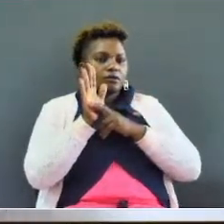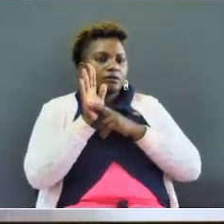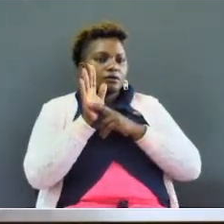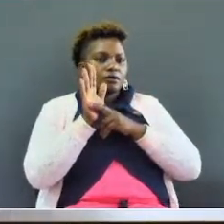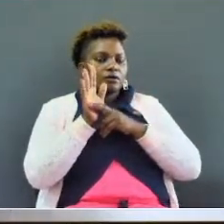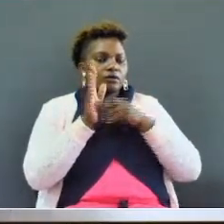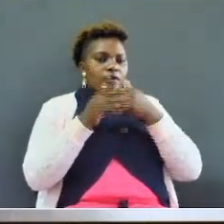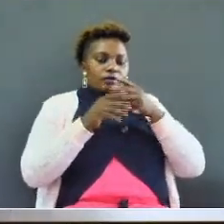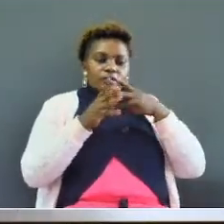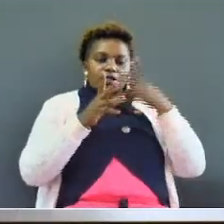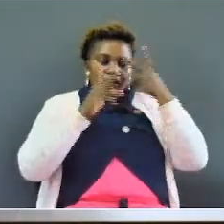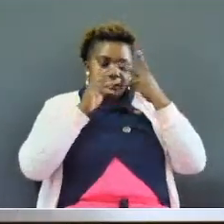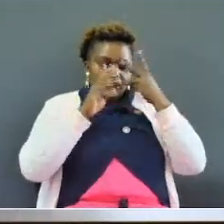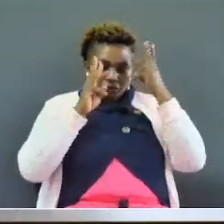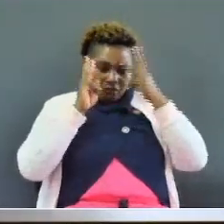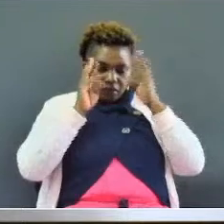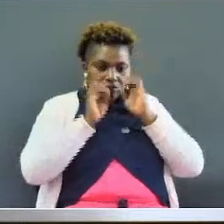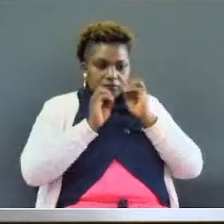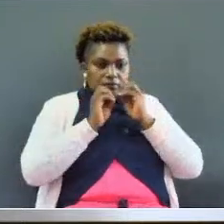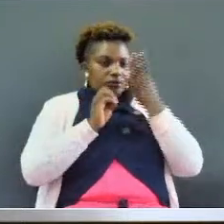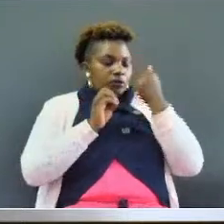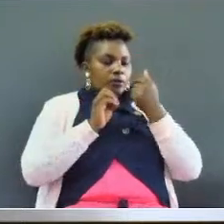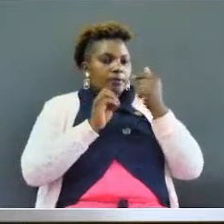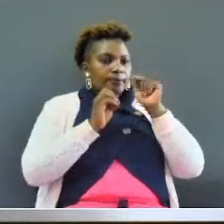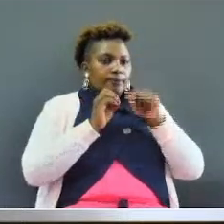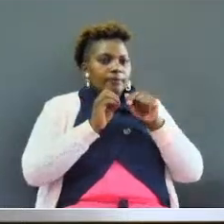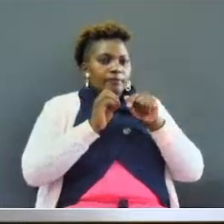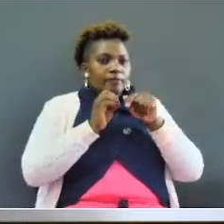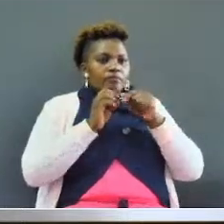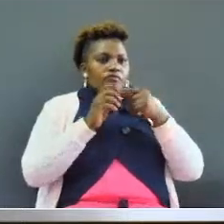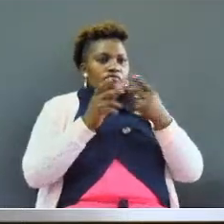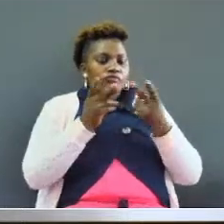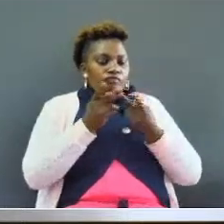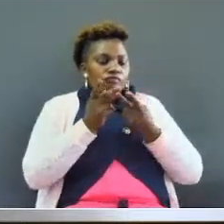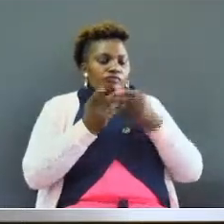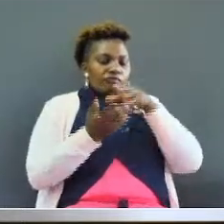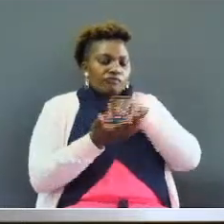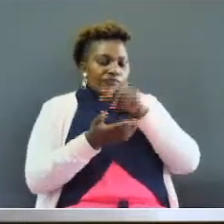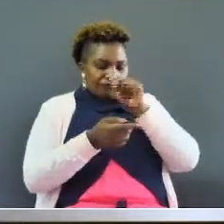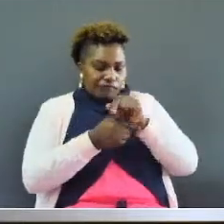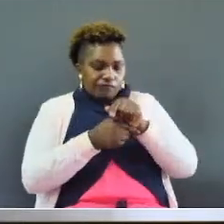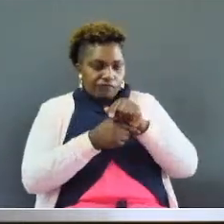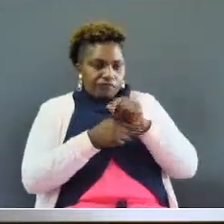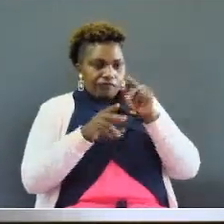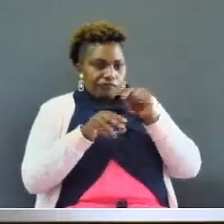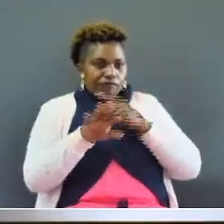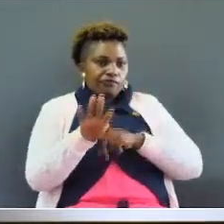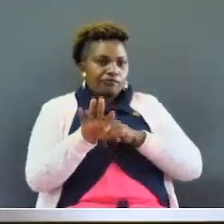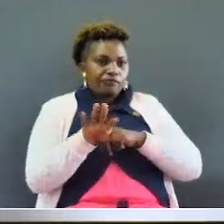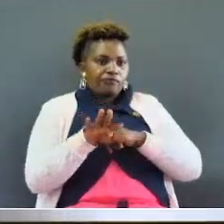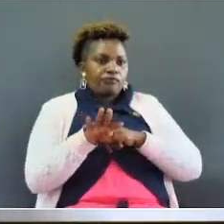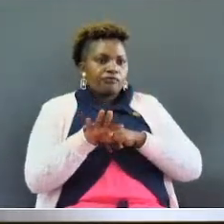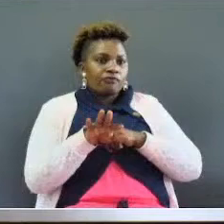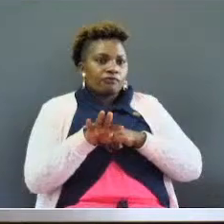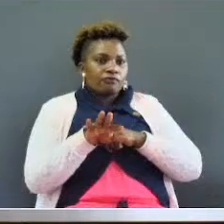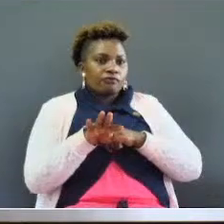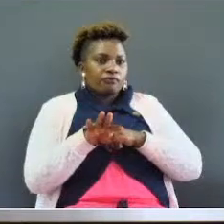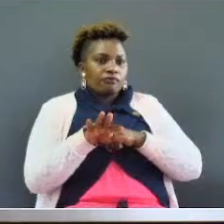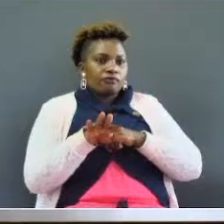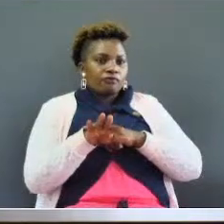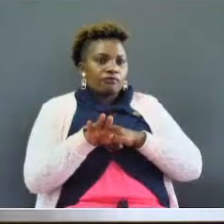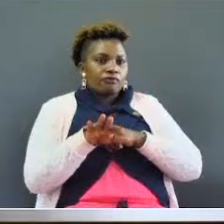care at all, and that is why we are in this place, in this situation at the moment. So the